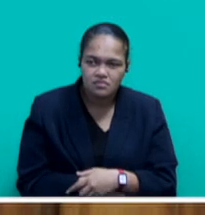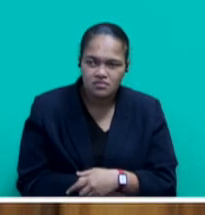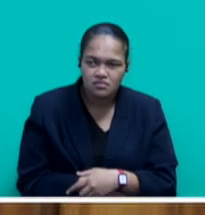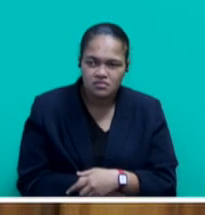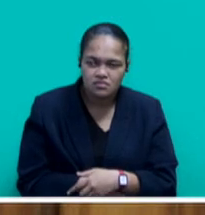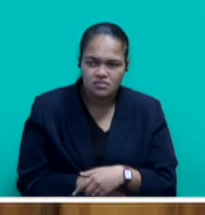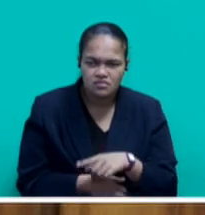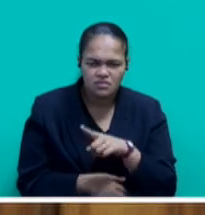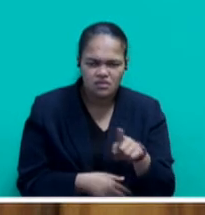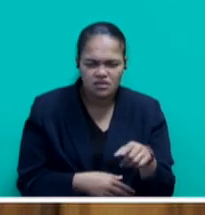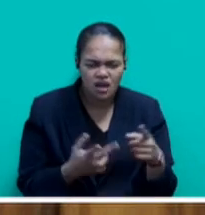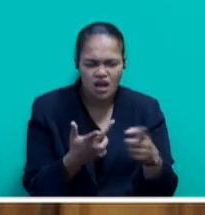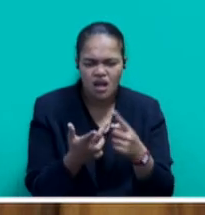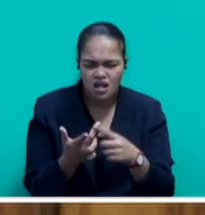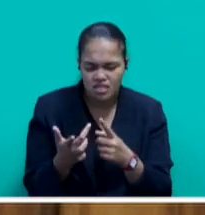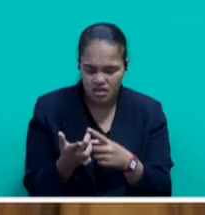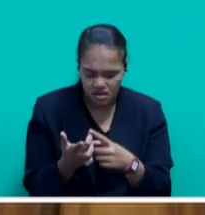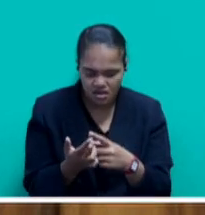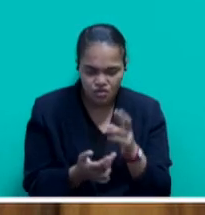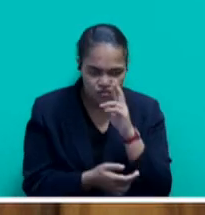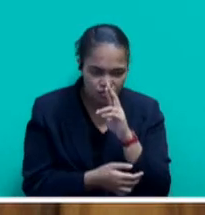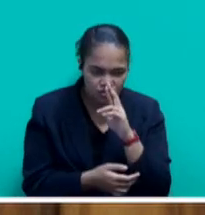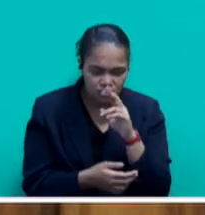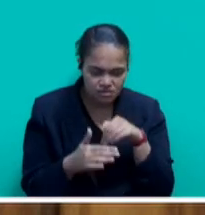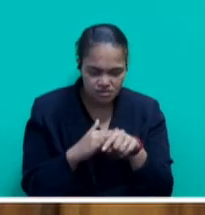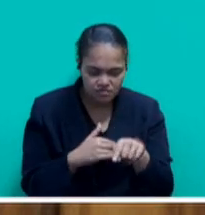coexisted with other races that exist in this country.